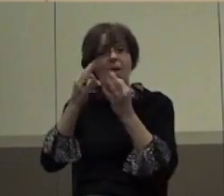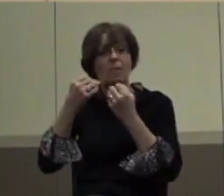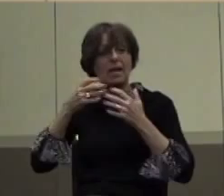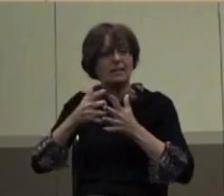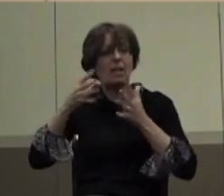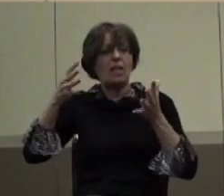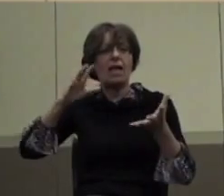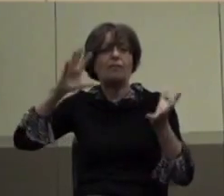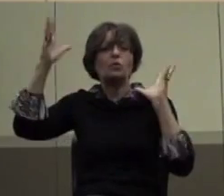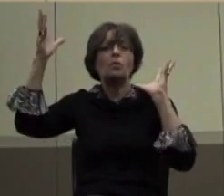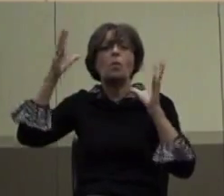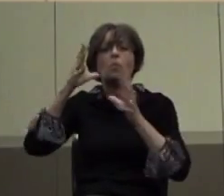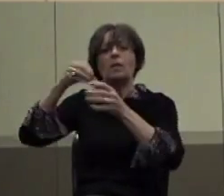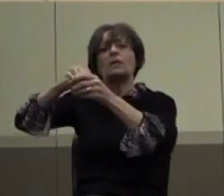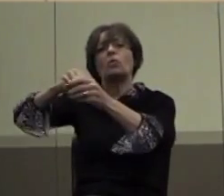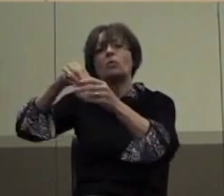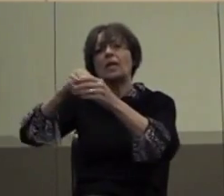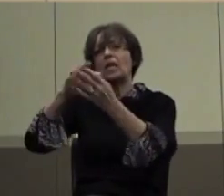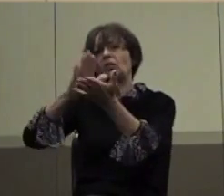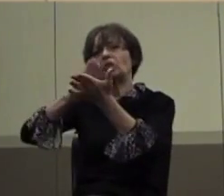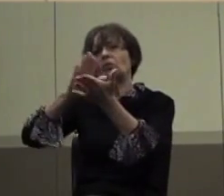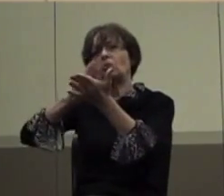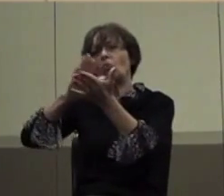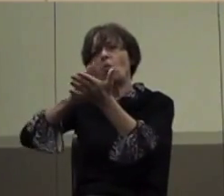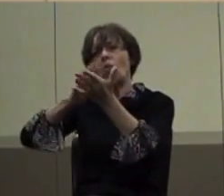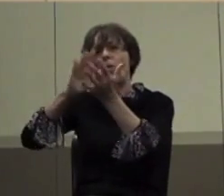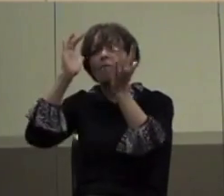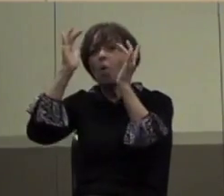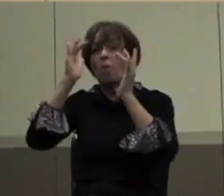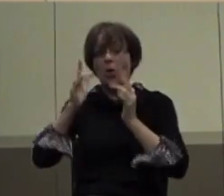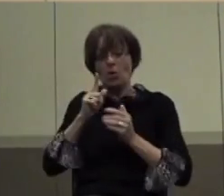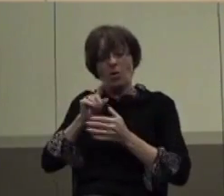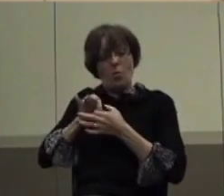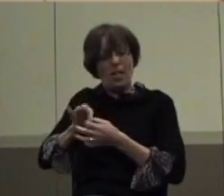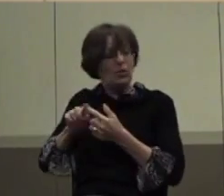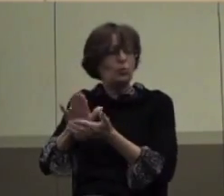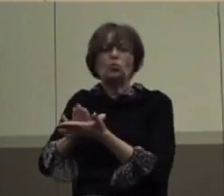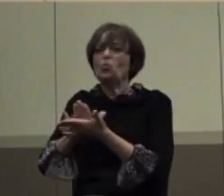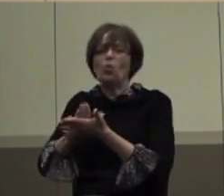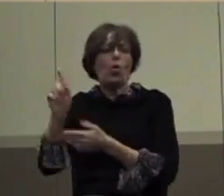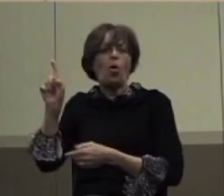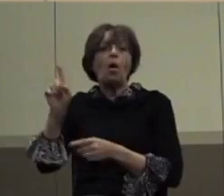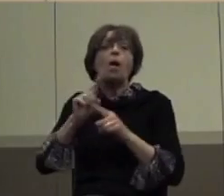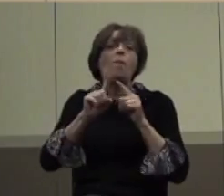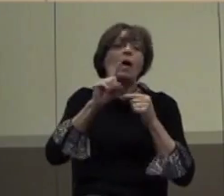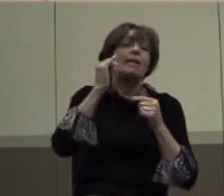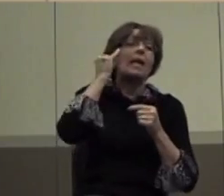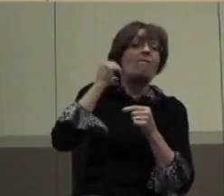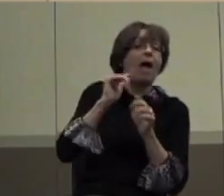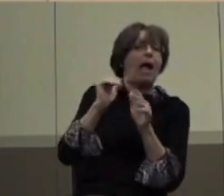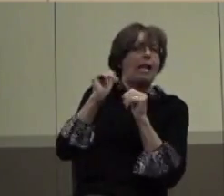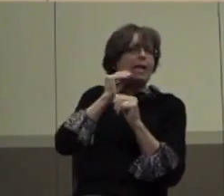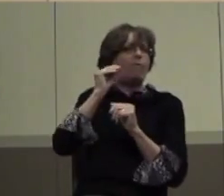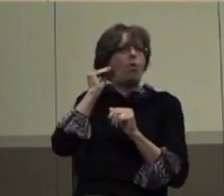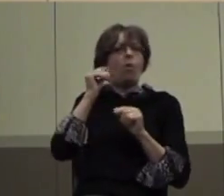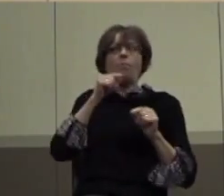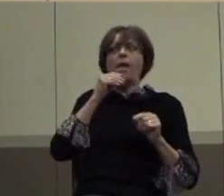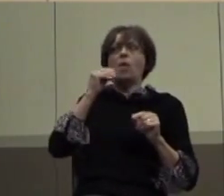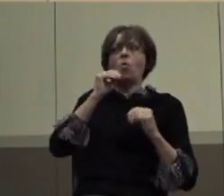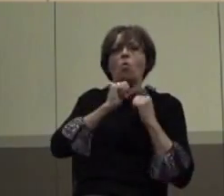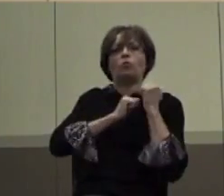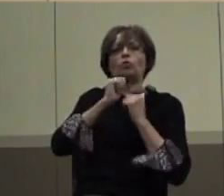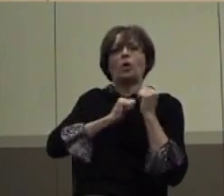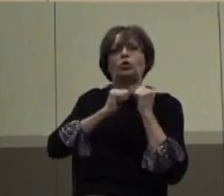will engage in school phobia. It's not anything to do with the school. It's because if I leave home, this home structure is going